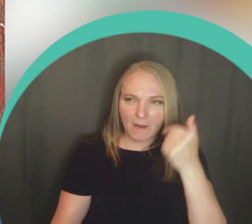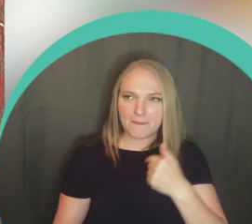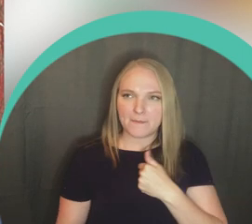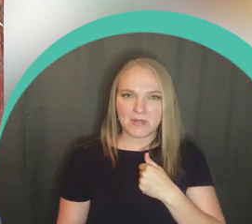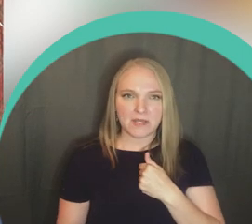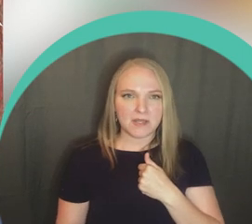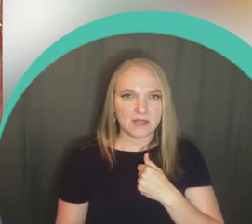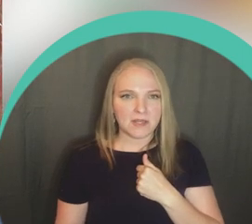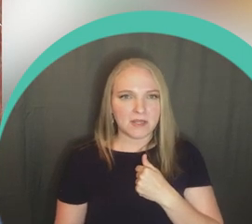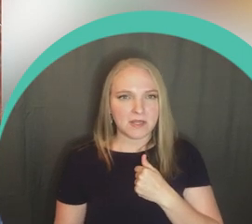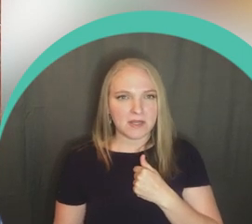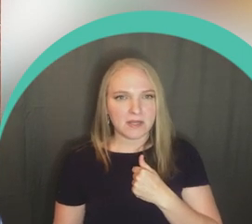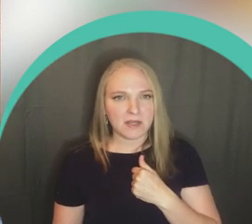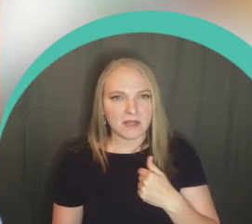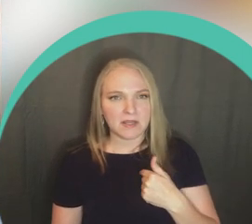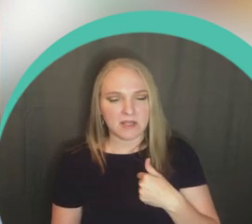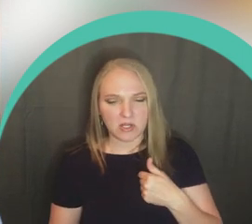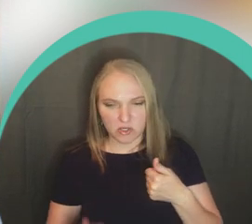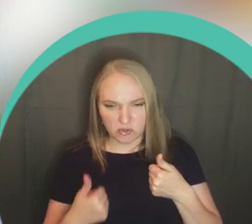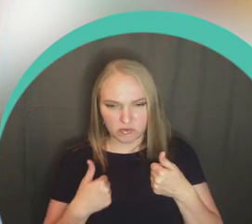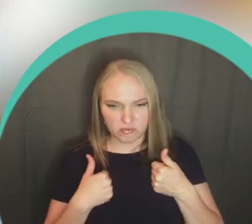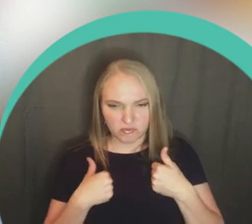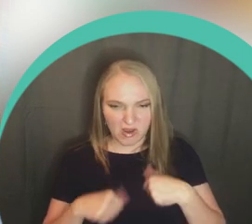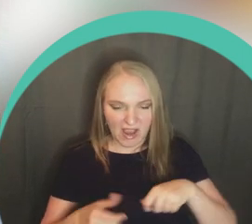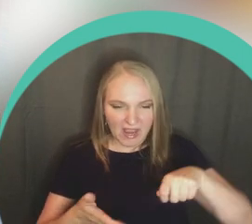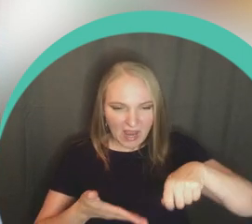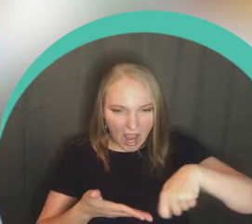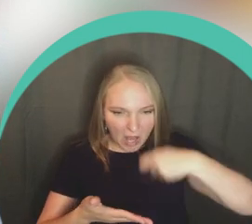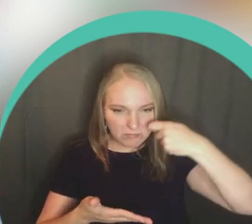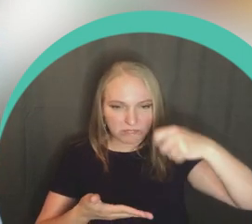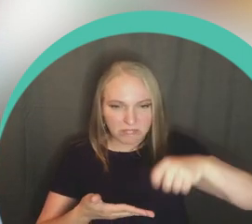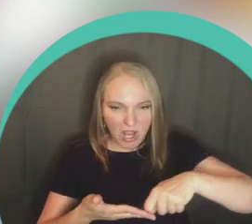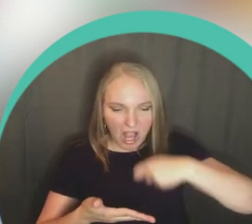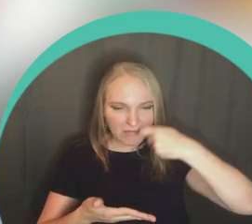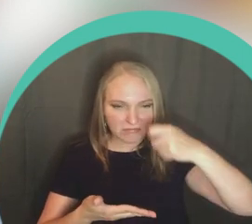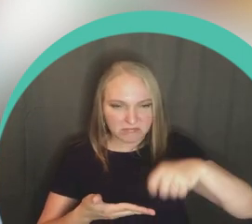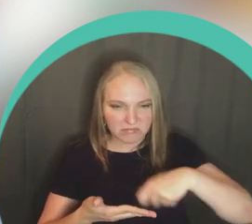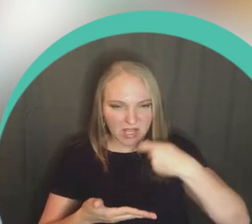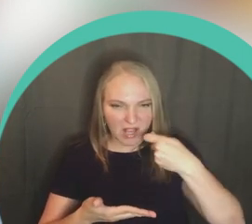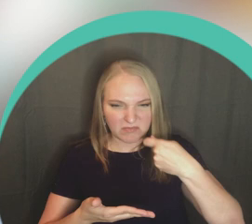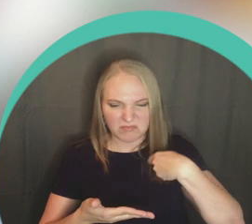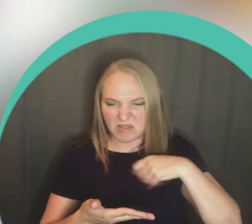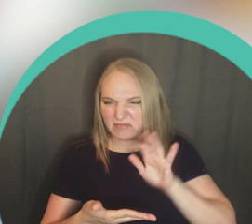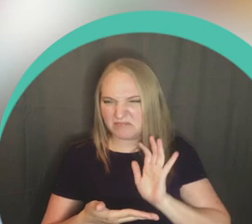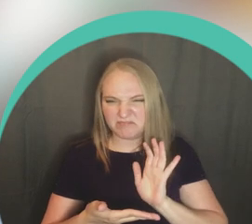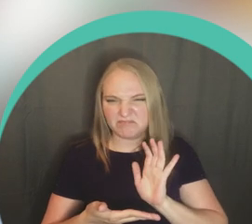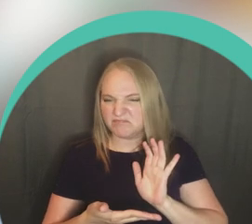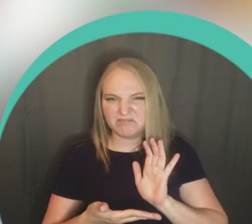I try to finish my dinner, but I don't want any more.